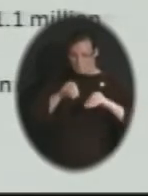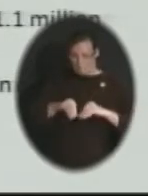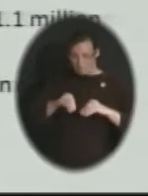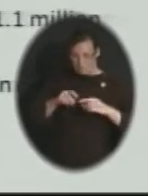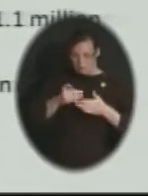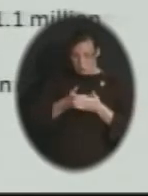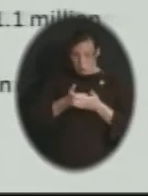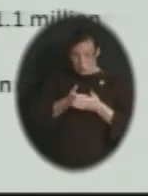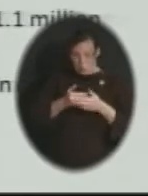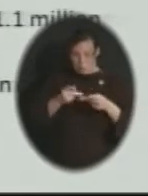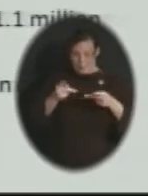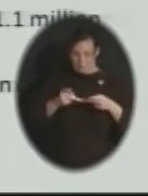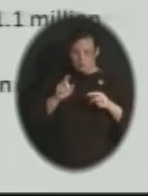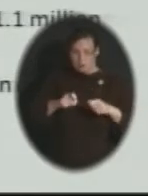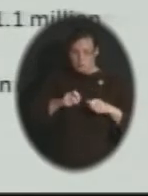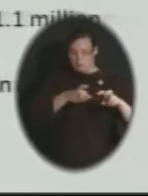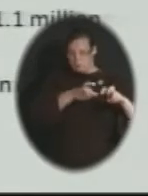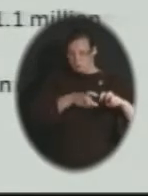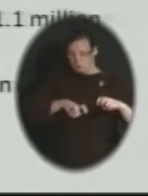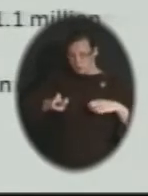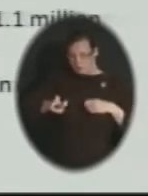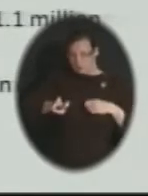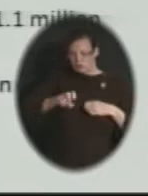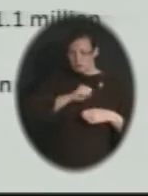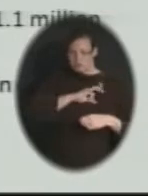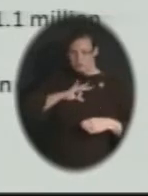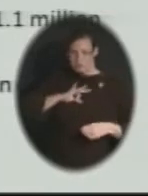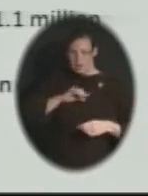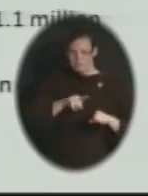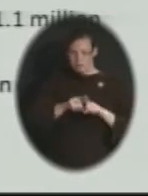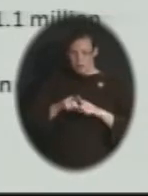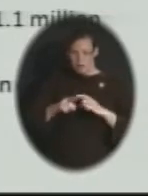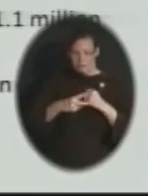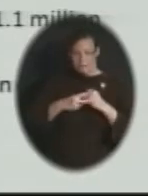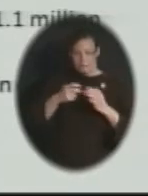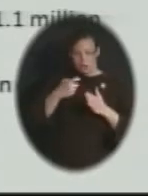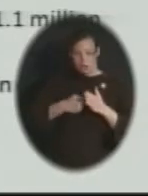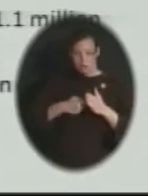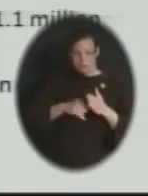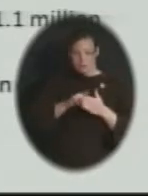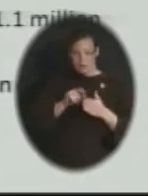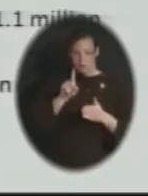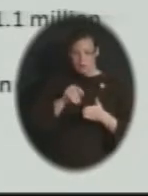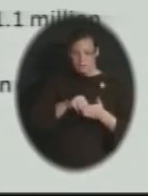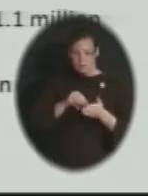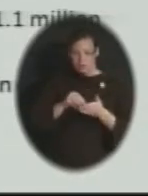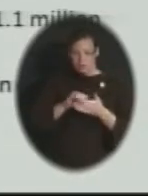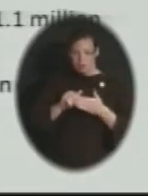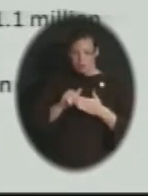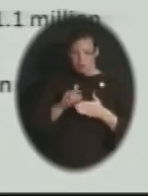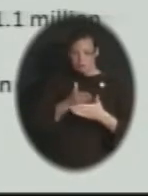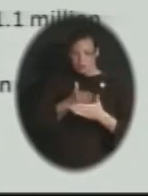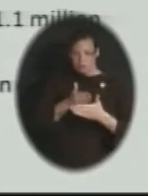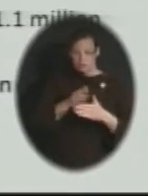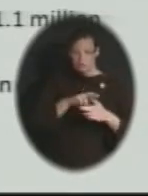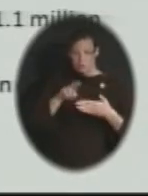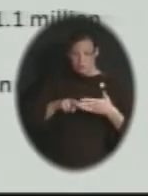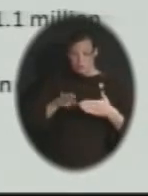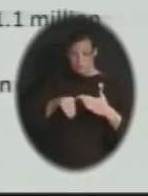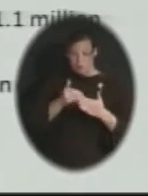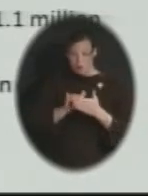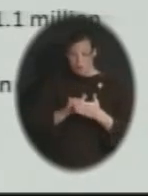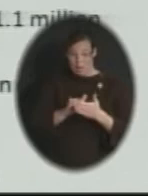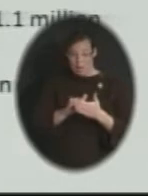new facility, you should be able to transition staff as well and keep the cost in that $1 million range. The result of all that is, as